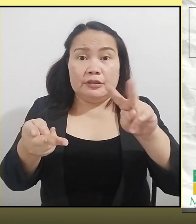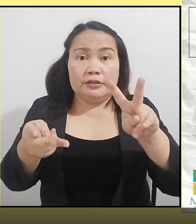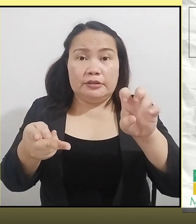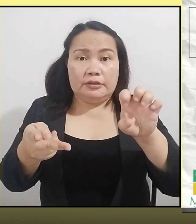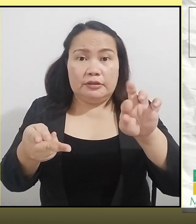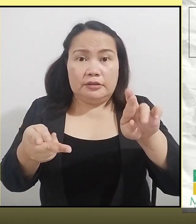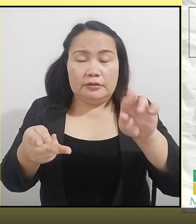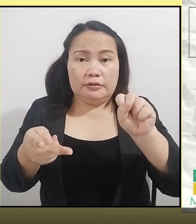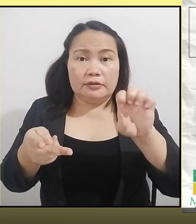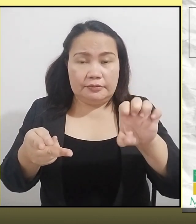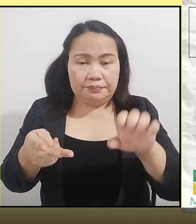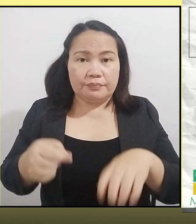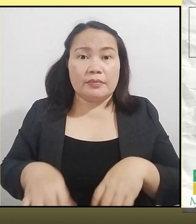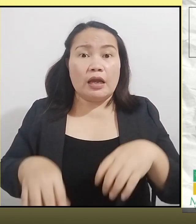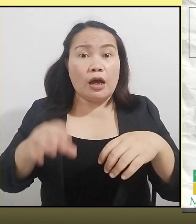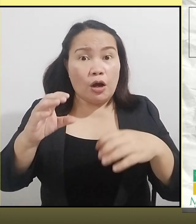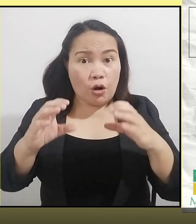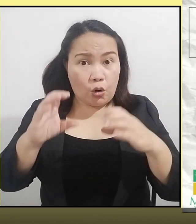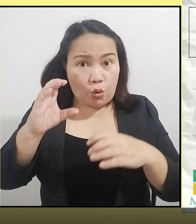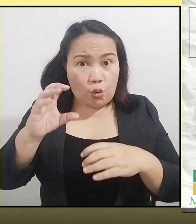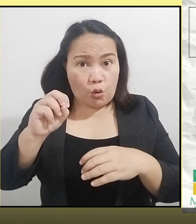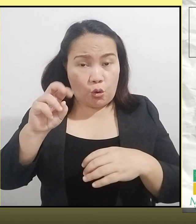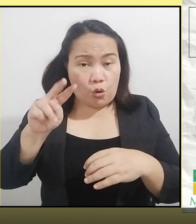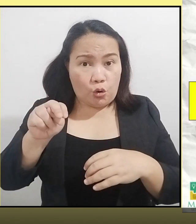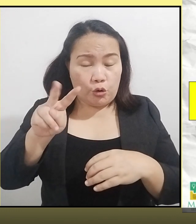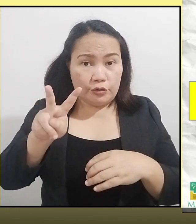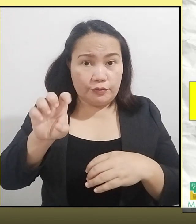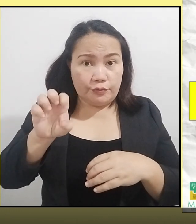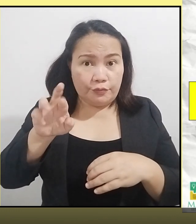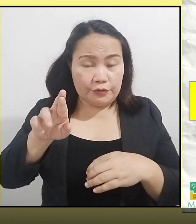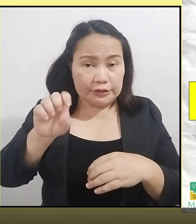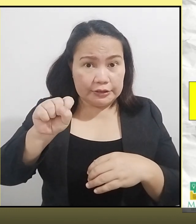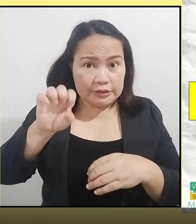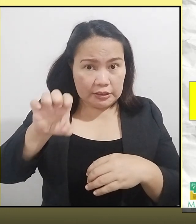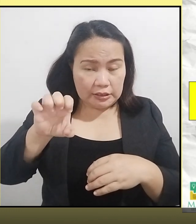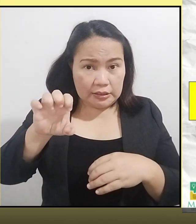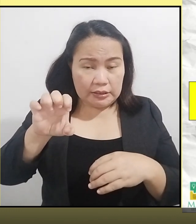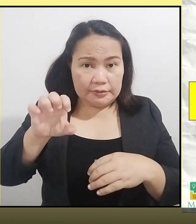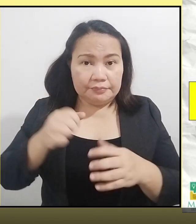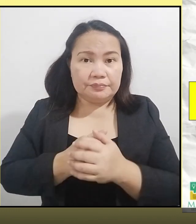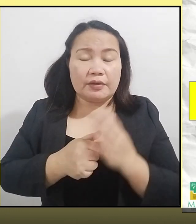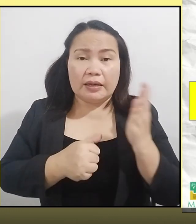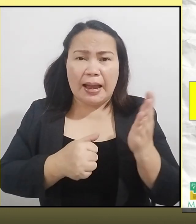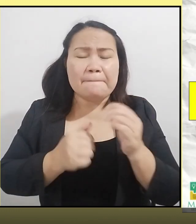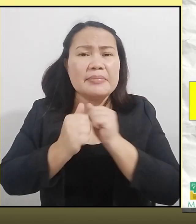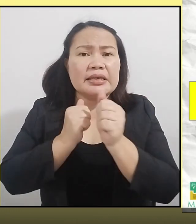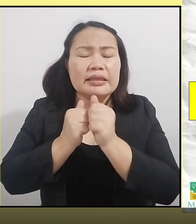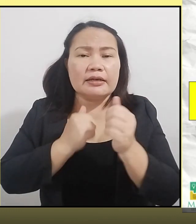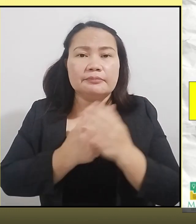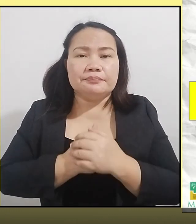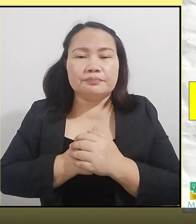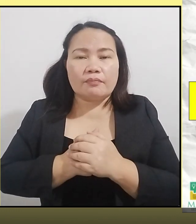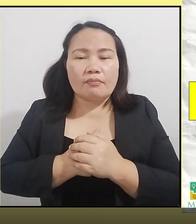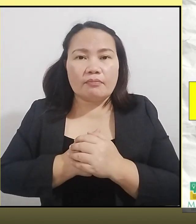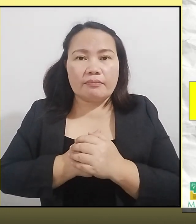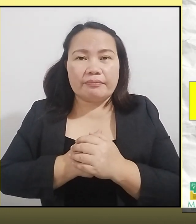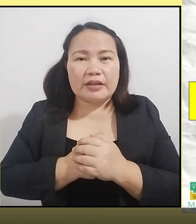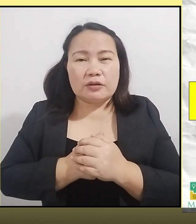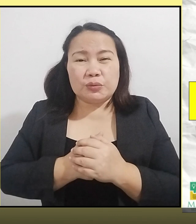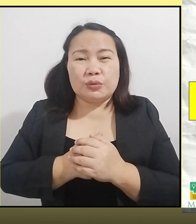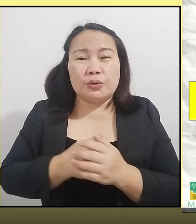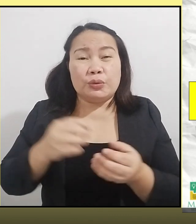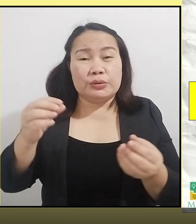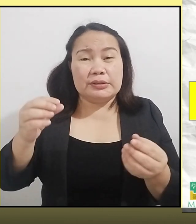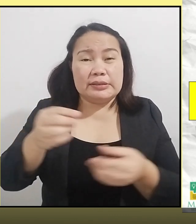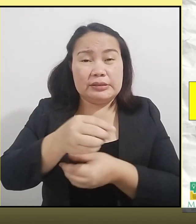and contrapositive. Papaano? Mag-start tayo sa converse. Ang ibig sabihin ng converse, we're just